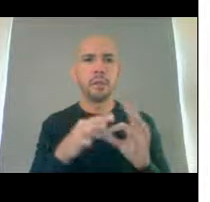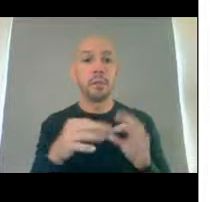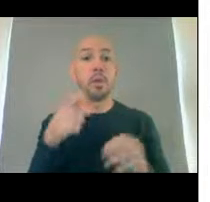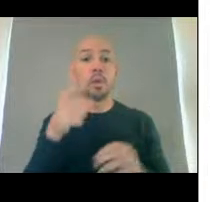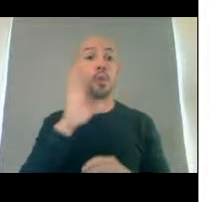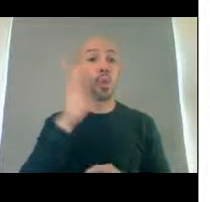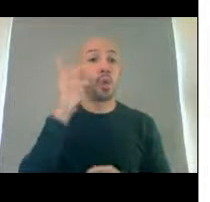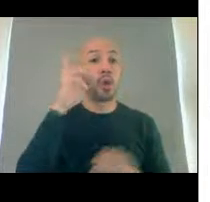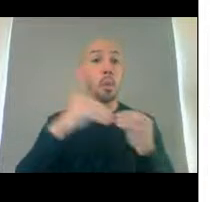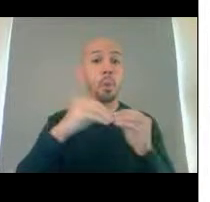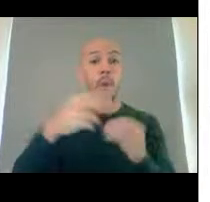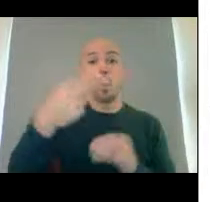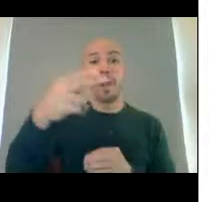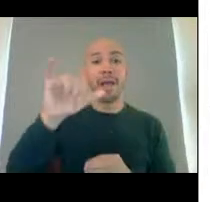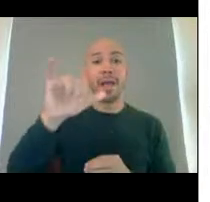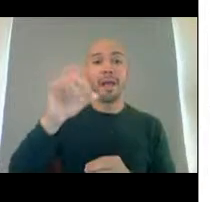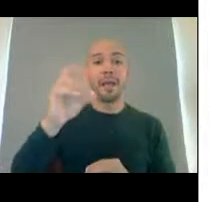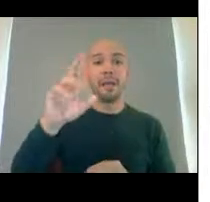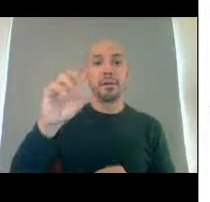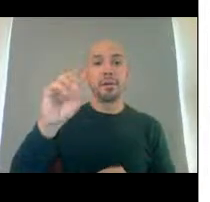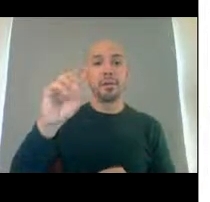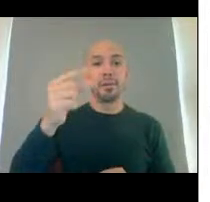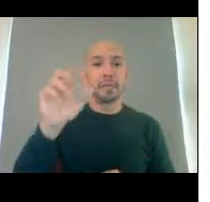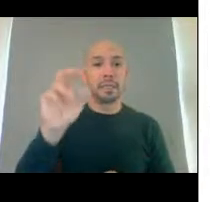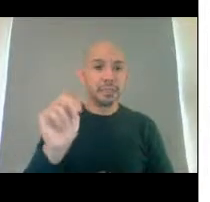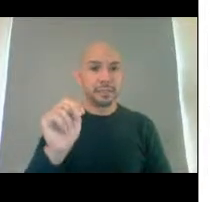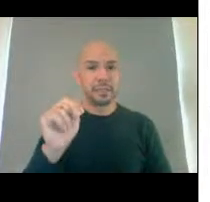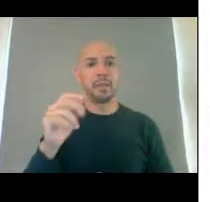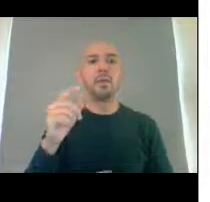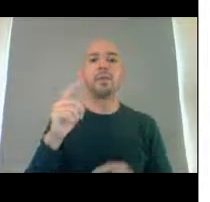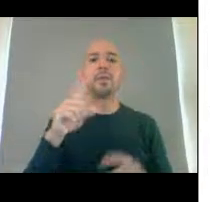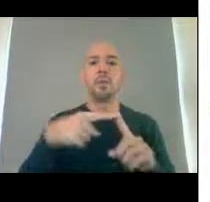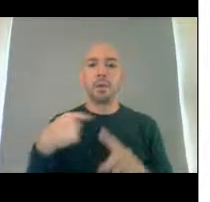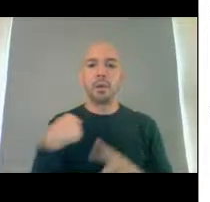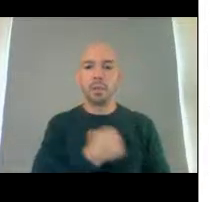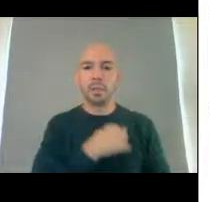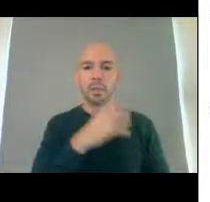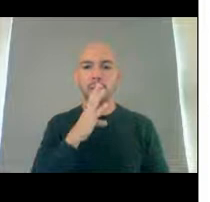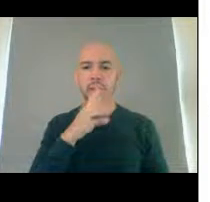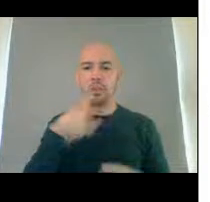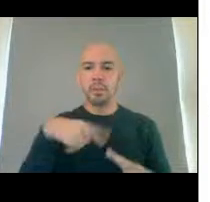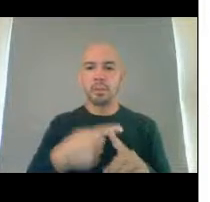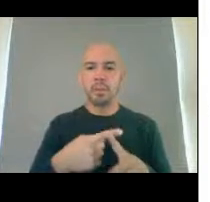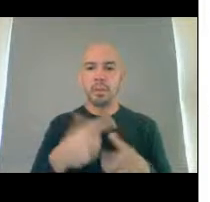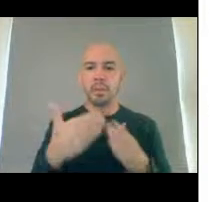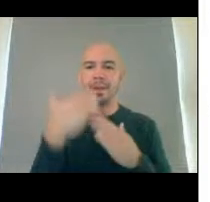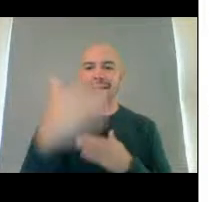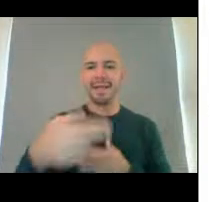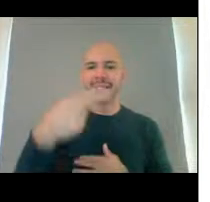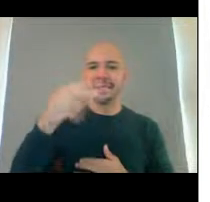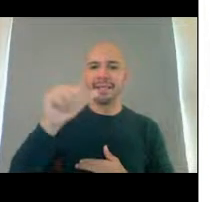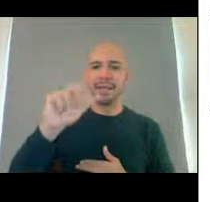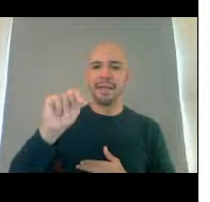hydrogen and some of the things that we're talking about from the dies from hannah walters on our staff under our sb 671 update as well